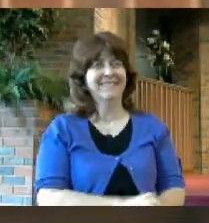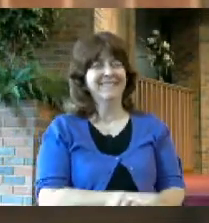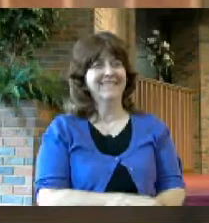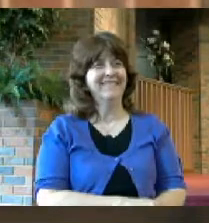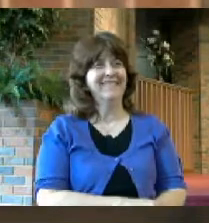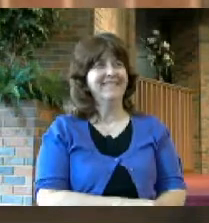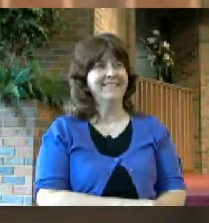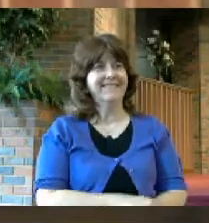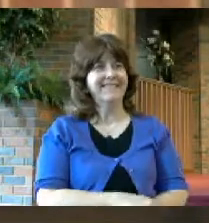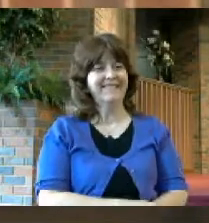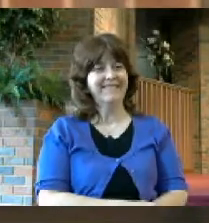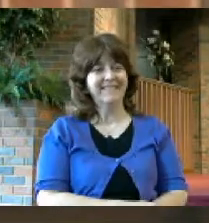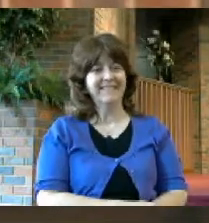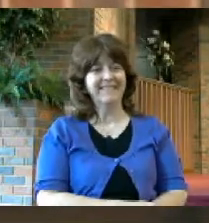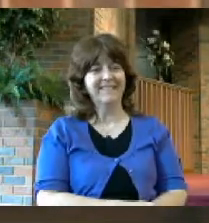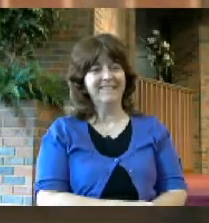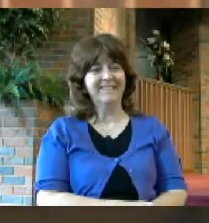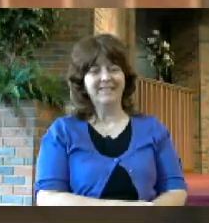There were lots of people who hated Paul.